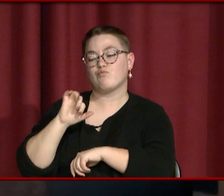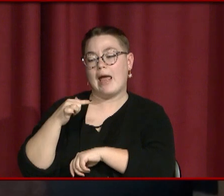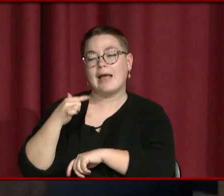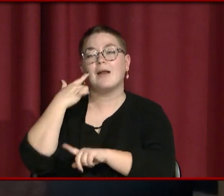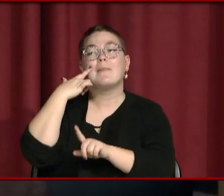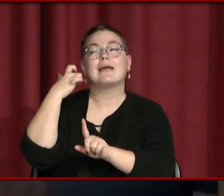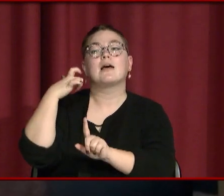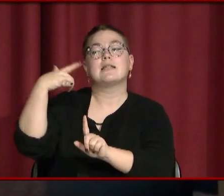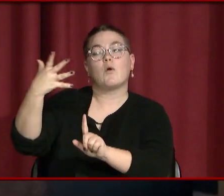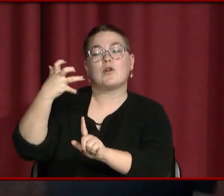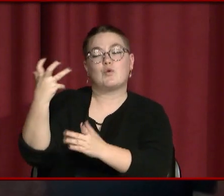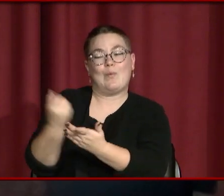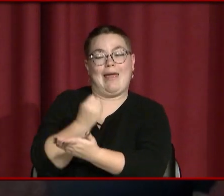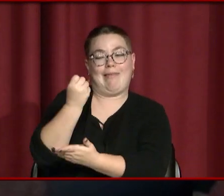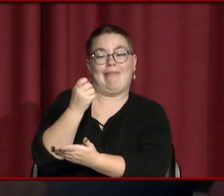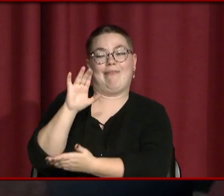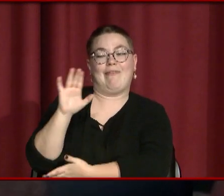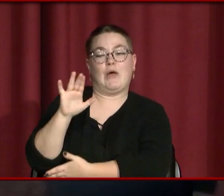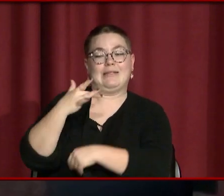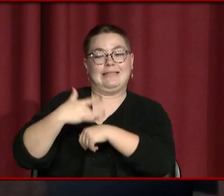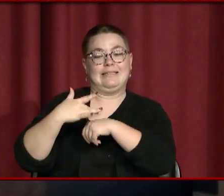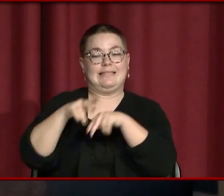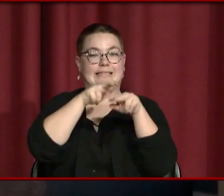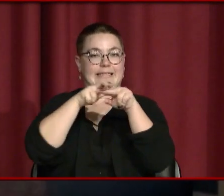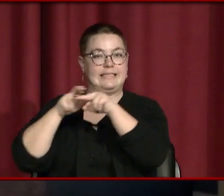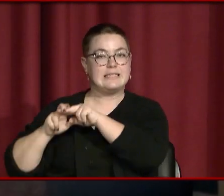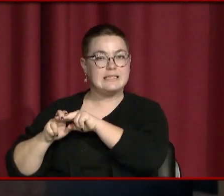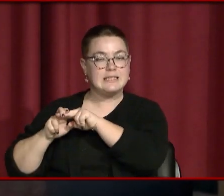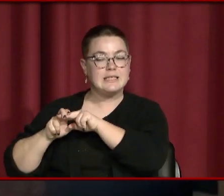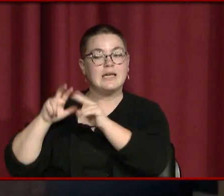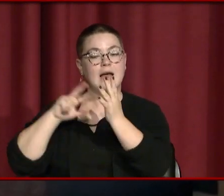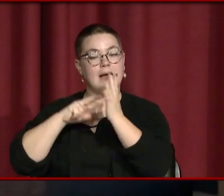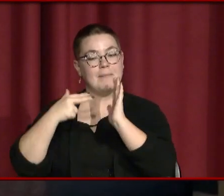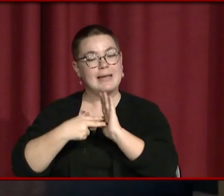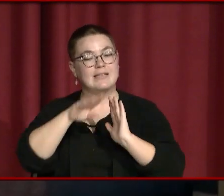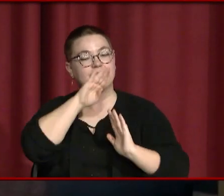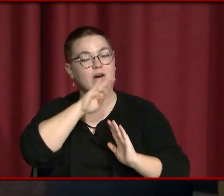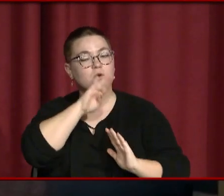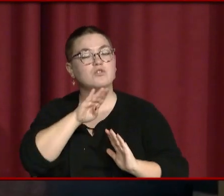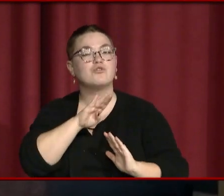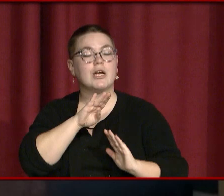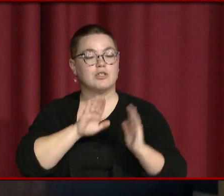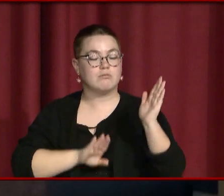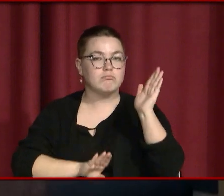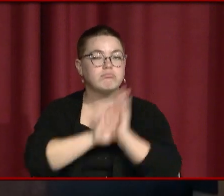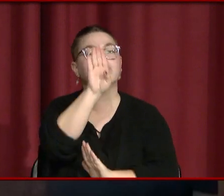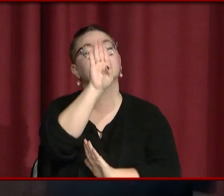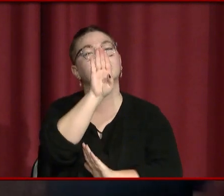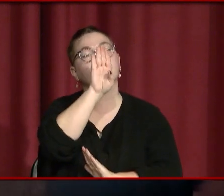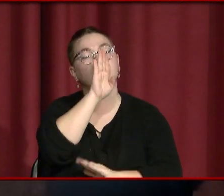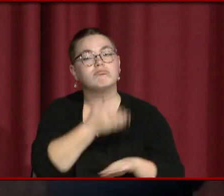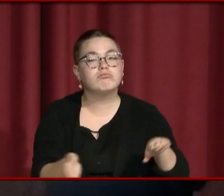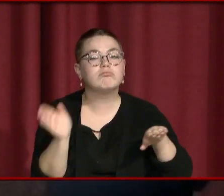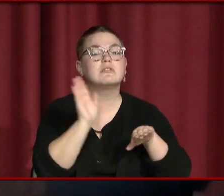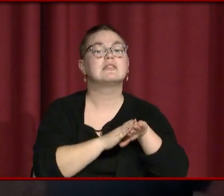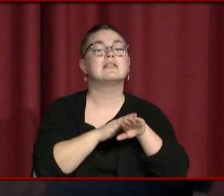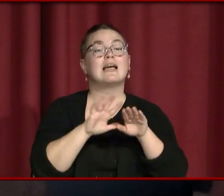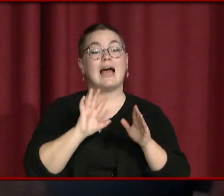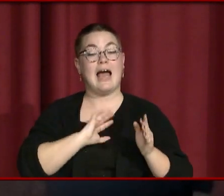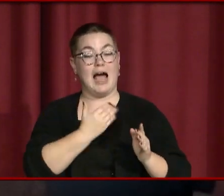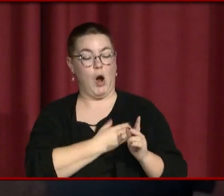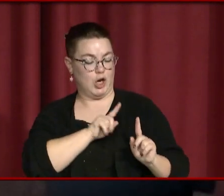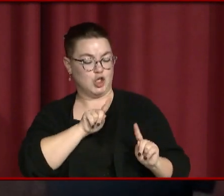they do. That increases voter frustration, it decreases voter turnout, and it really makes our